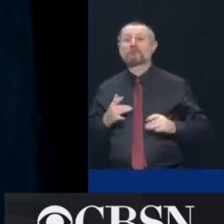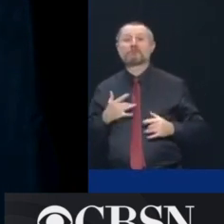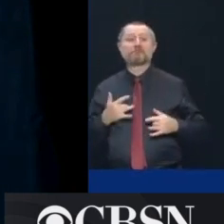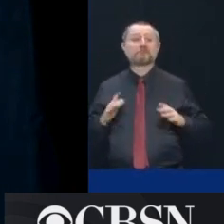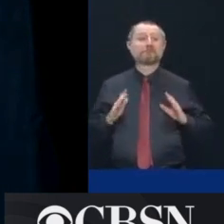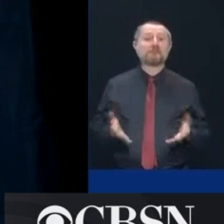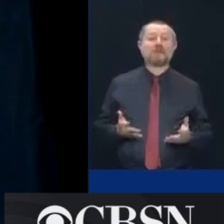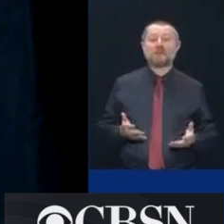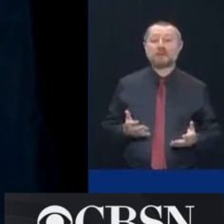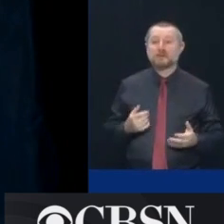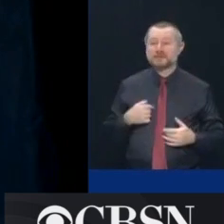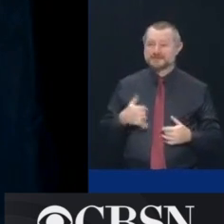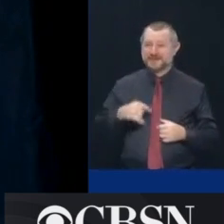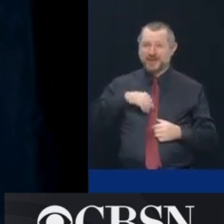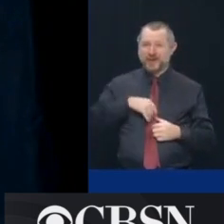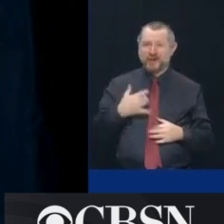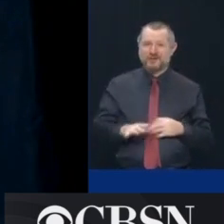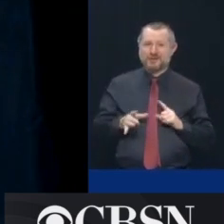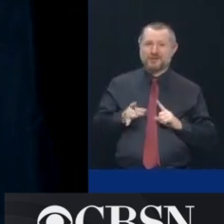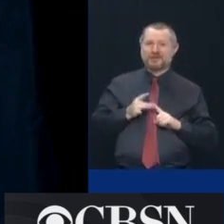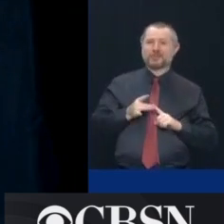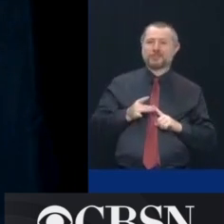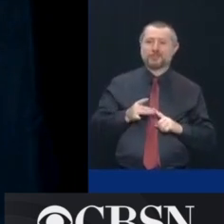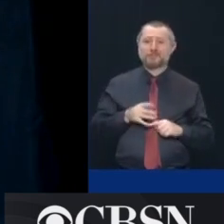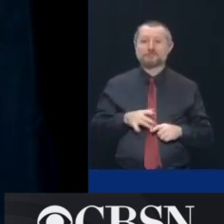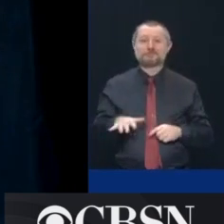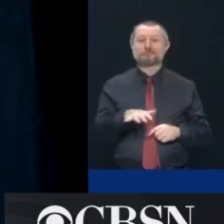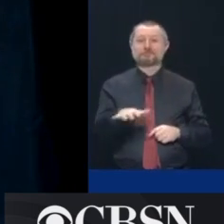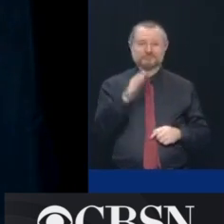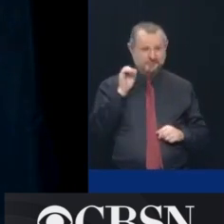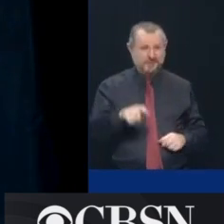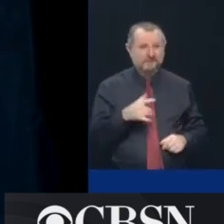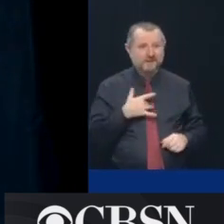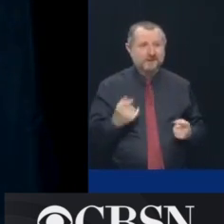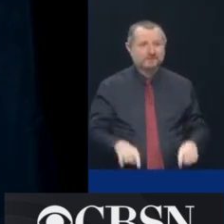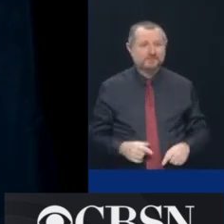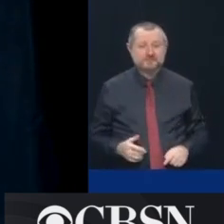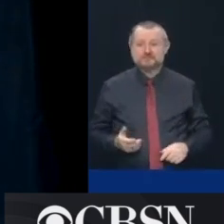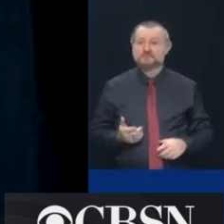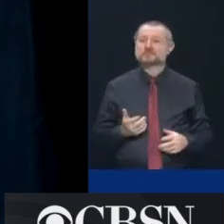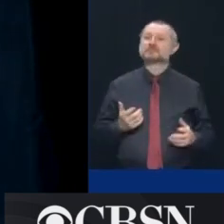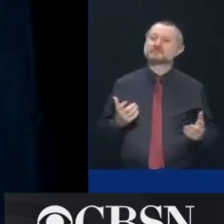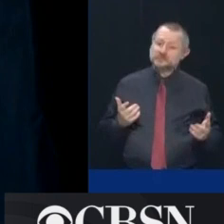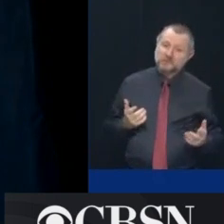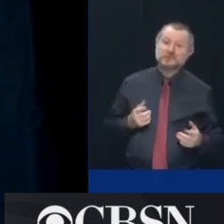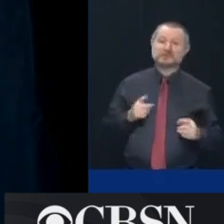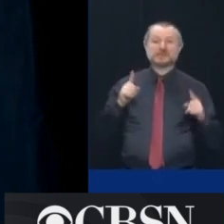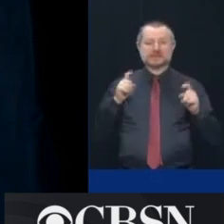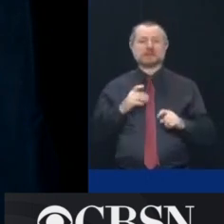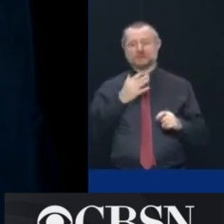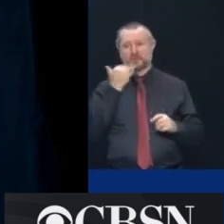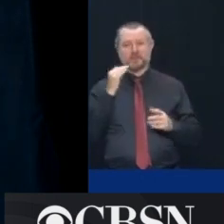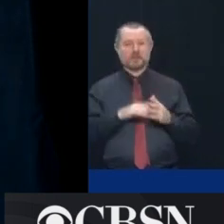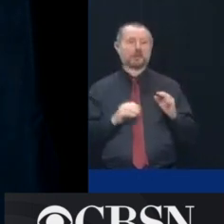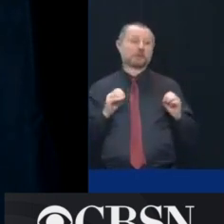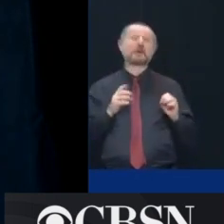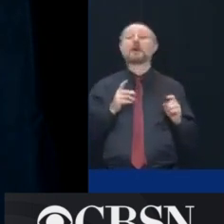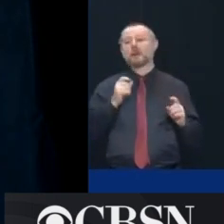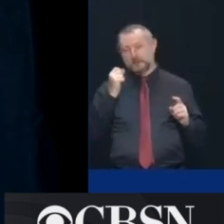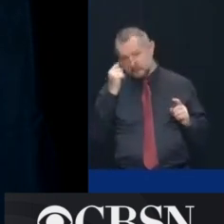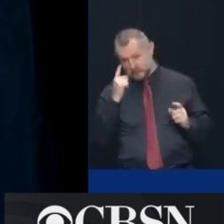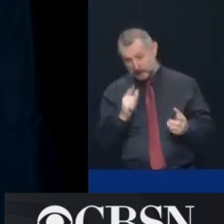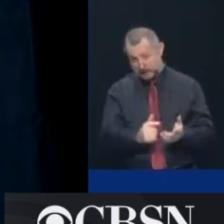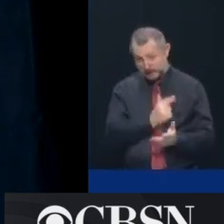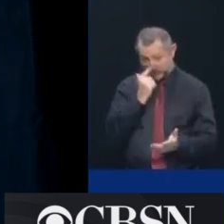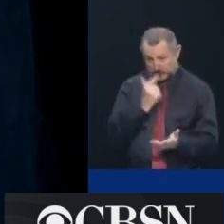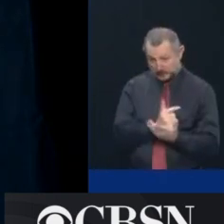test. So none of it is foolproof. Get a test, it's better than not, but it's not